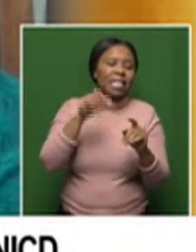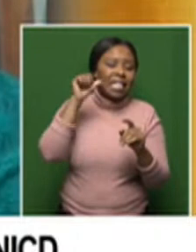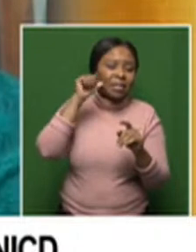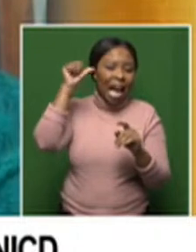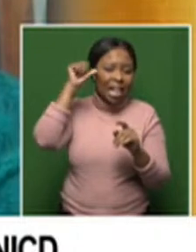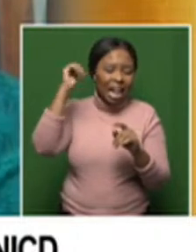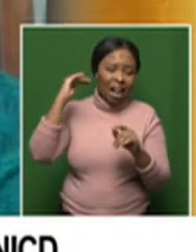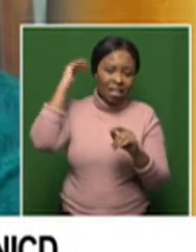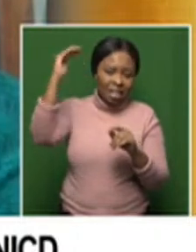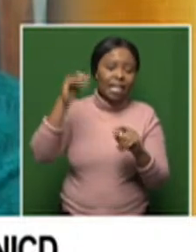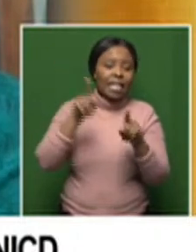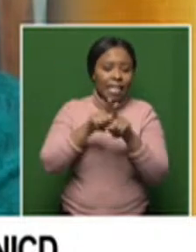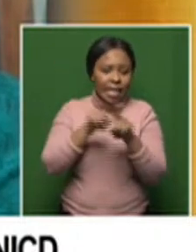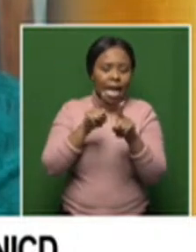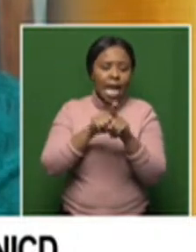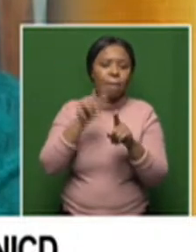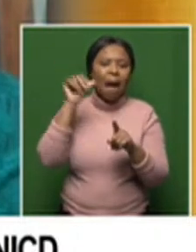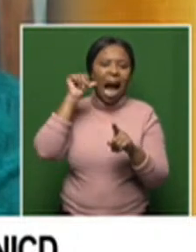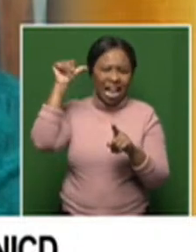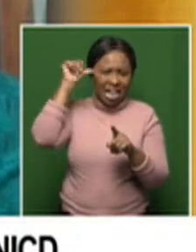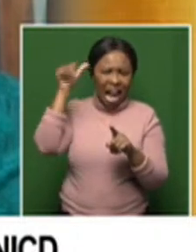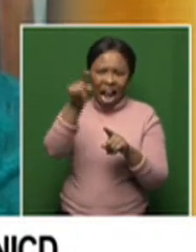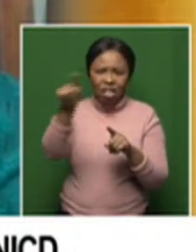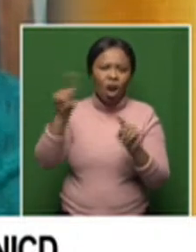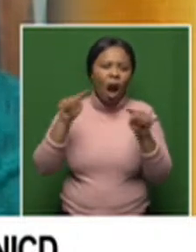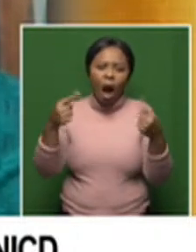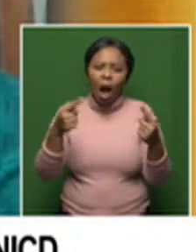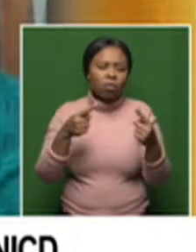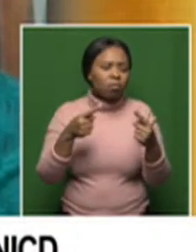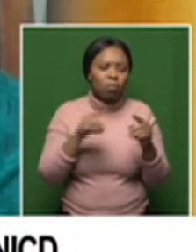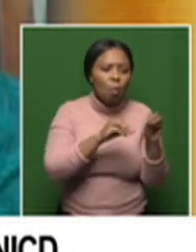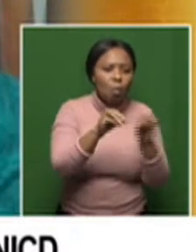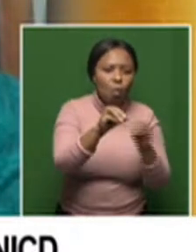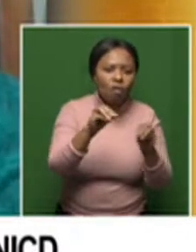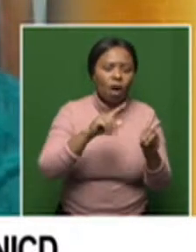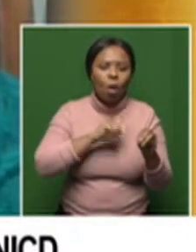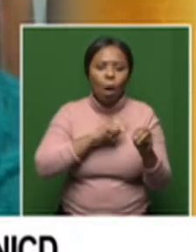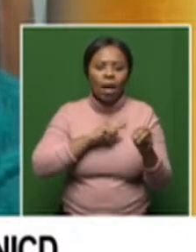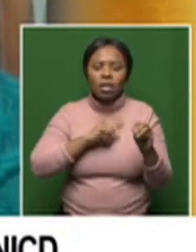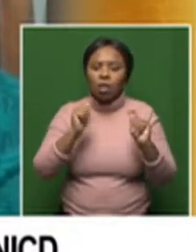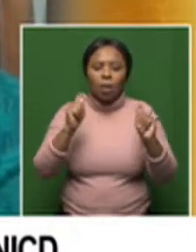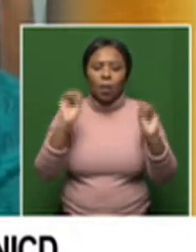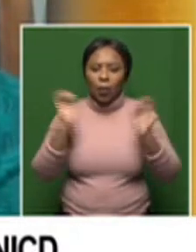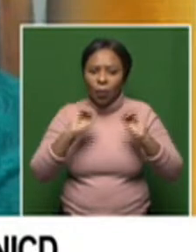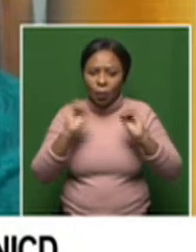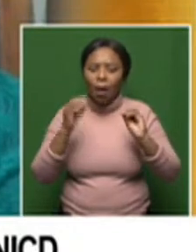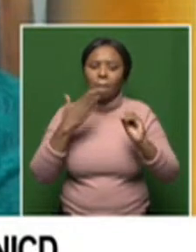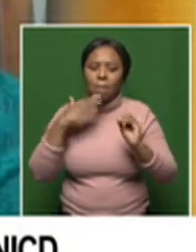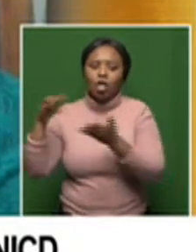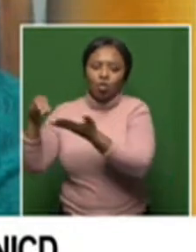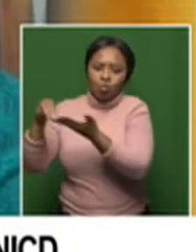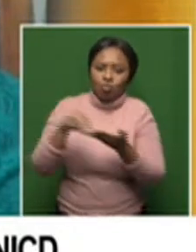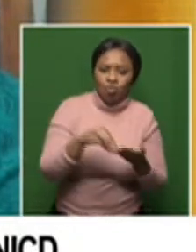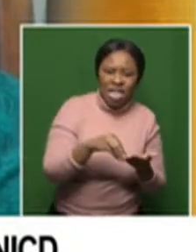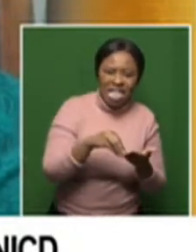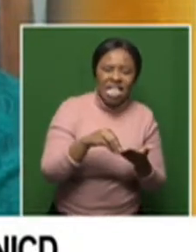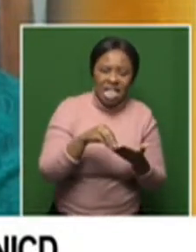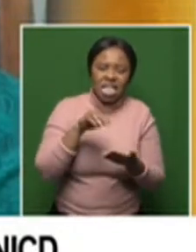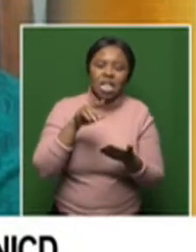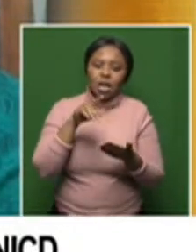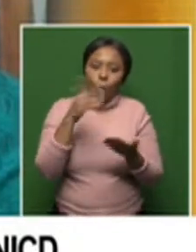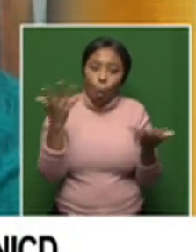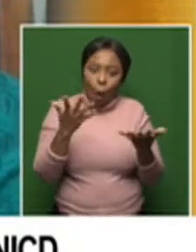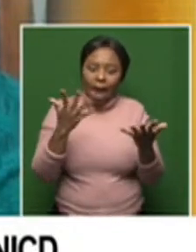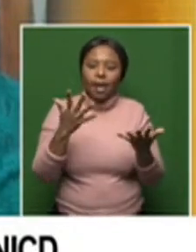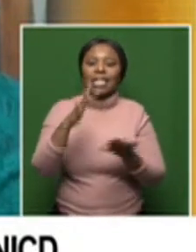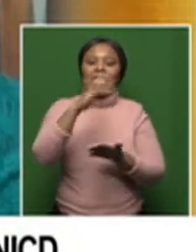who are battling to get and move around in terms of mobility, please bring them along in terms of your vaccination